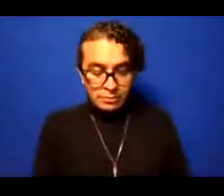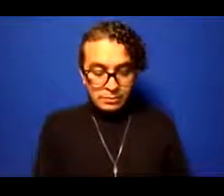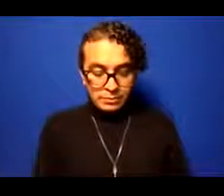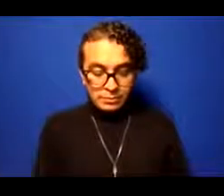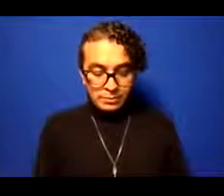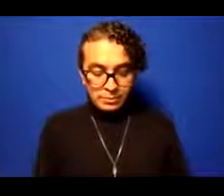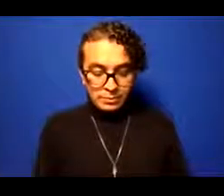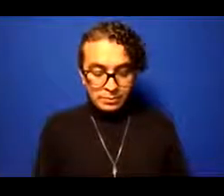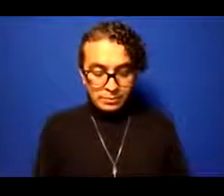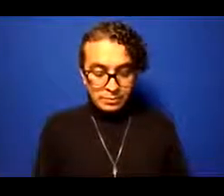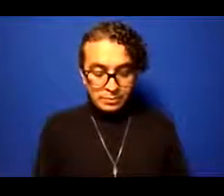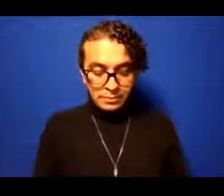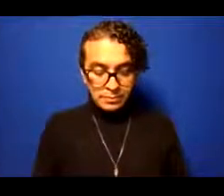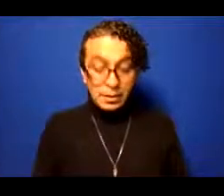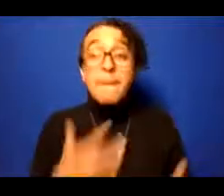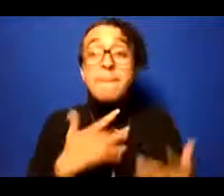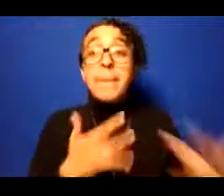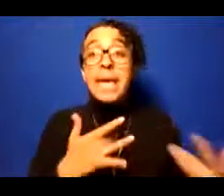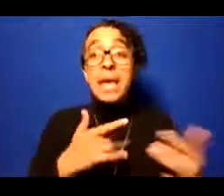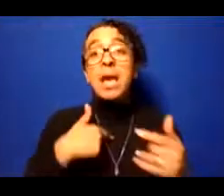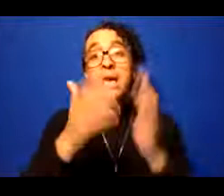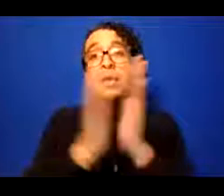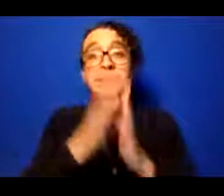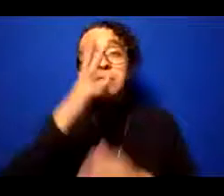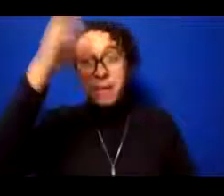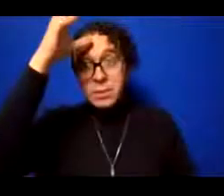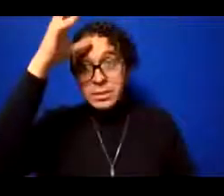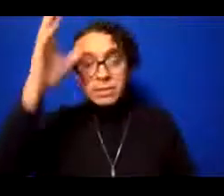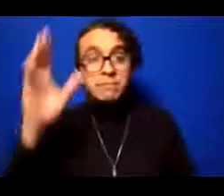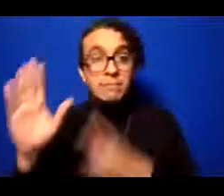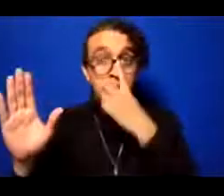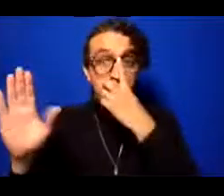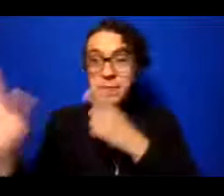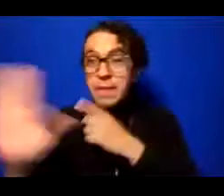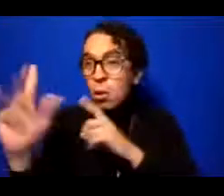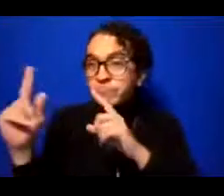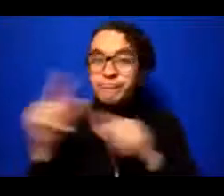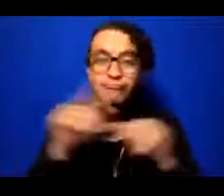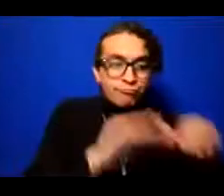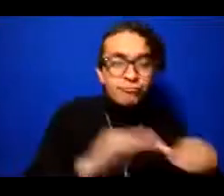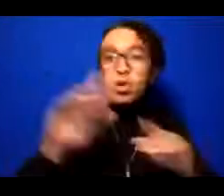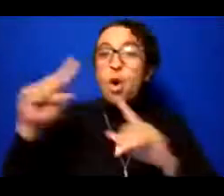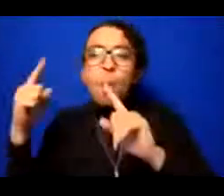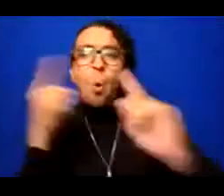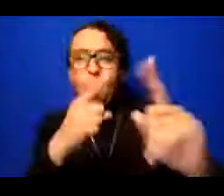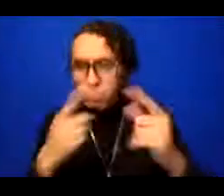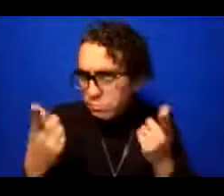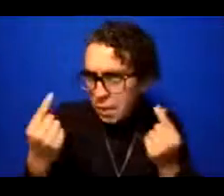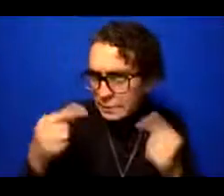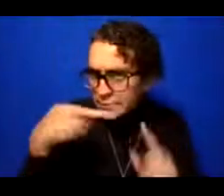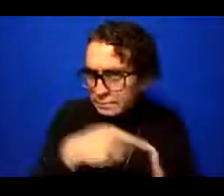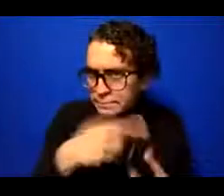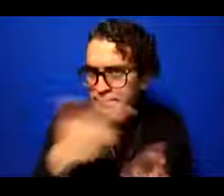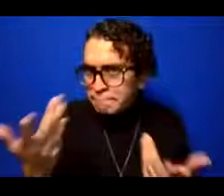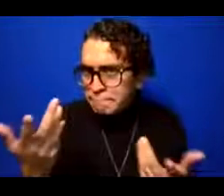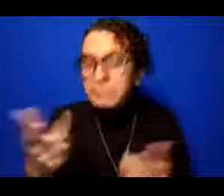So usually when I ask parents, what is their goal for their children? And I would say